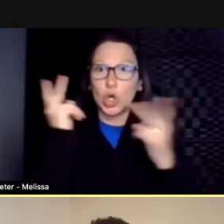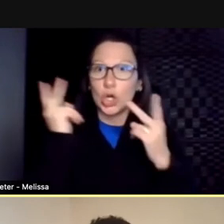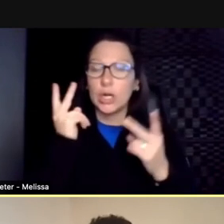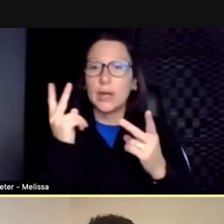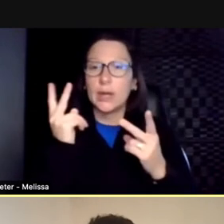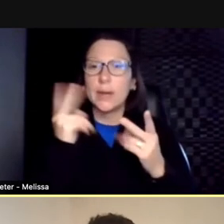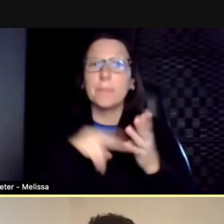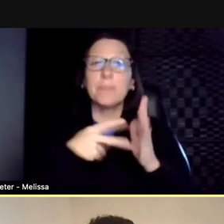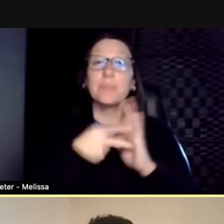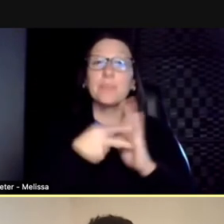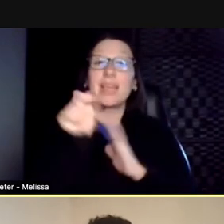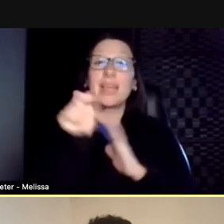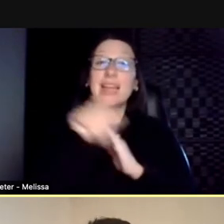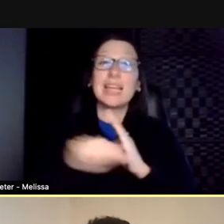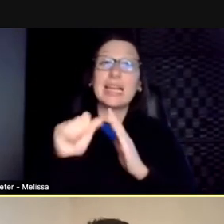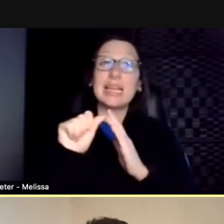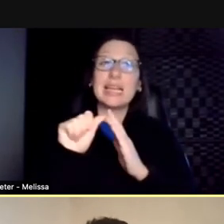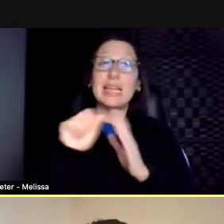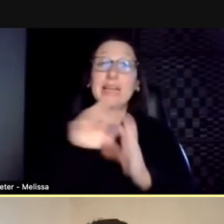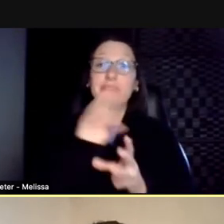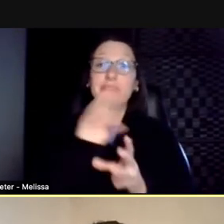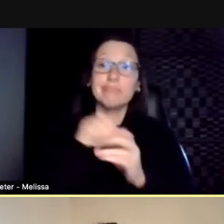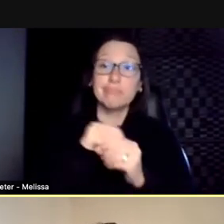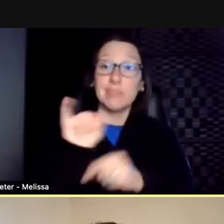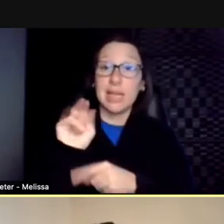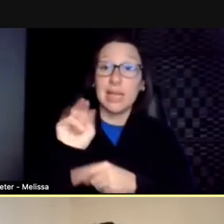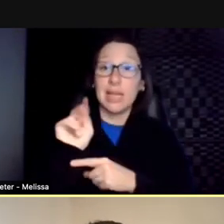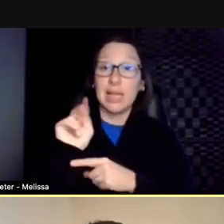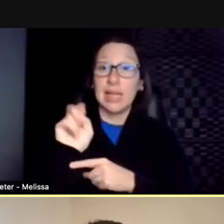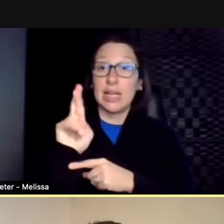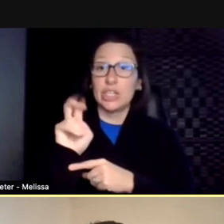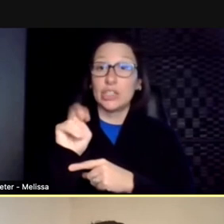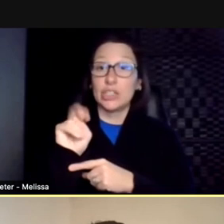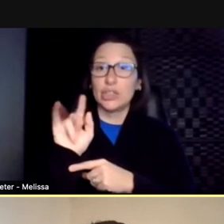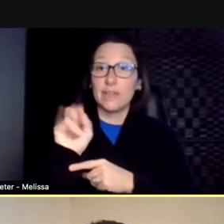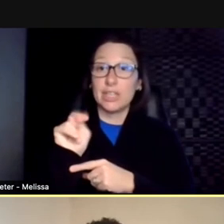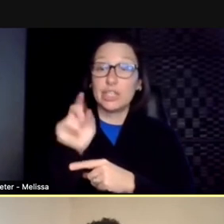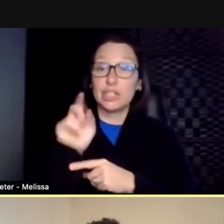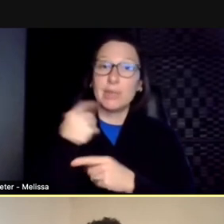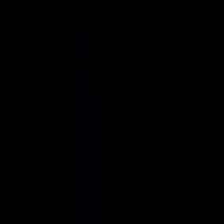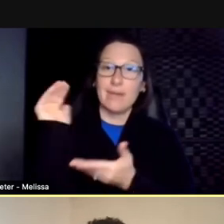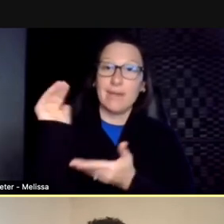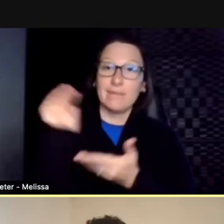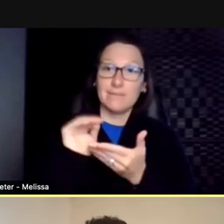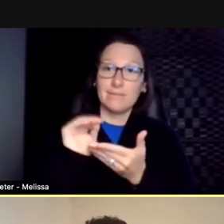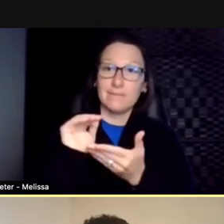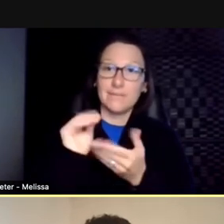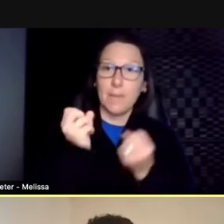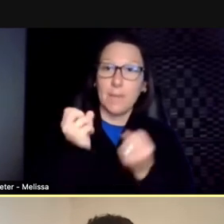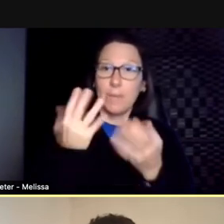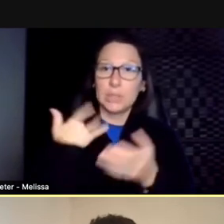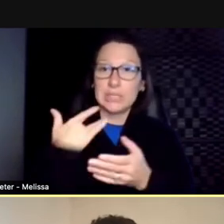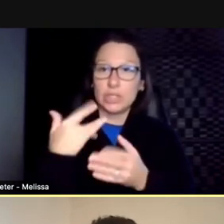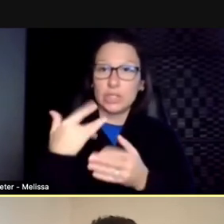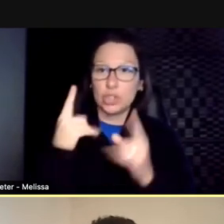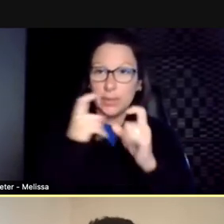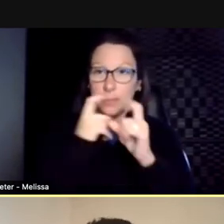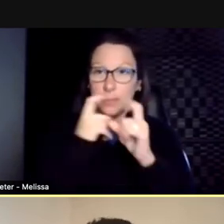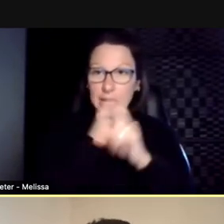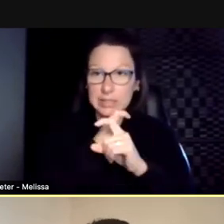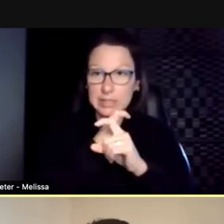is going to have reduced multisensory complexity, environmental complexity, increased control of the environment in